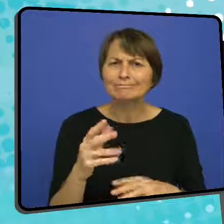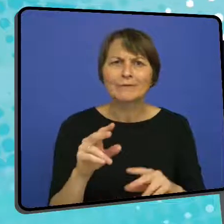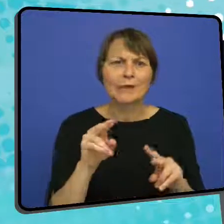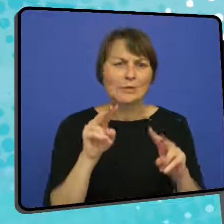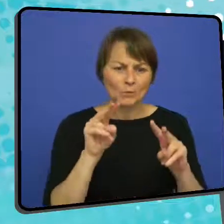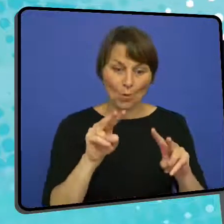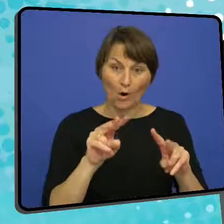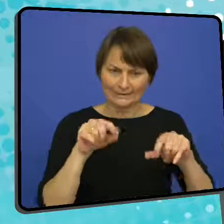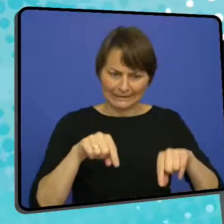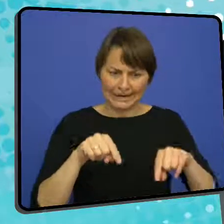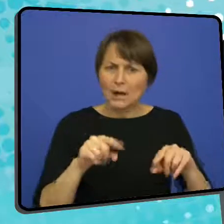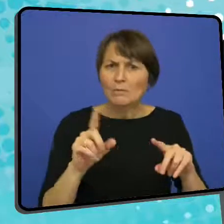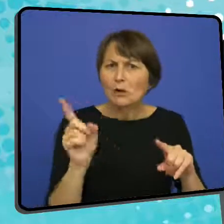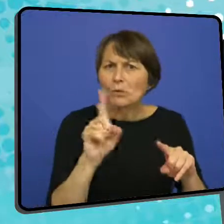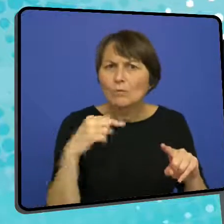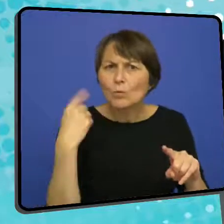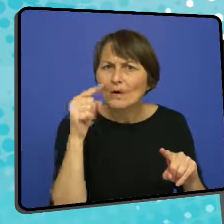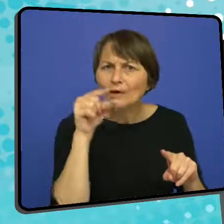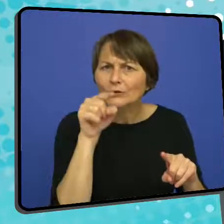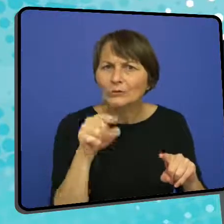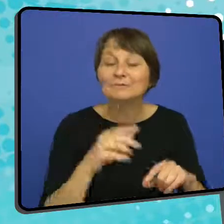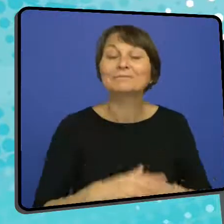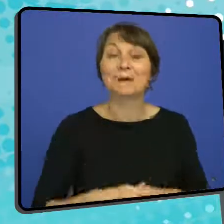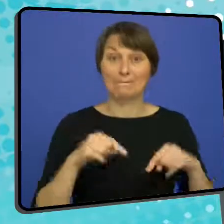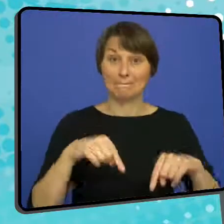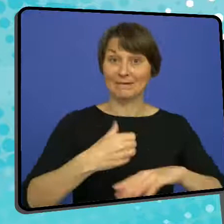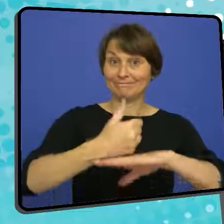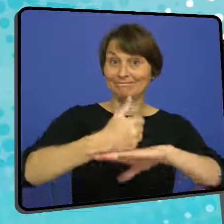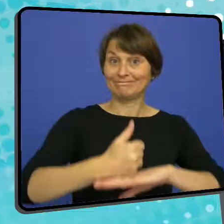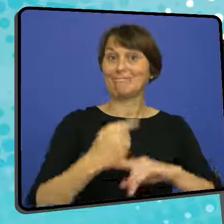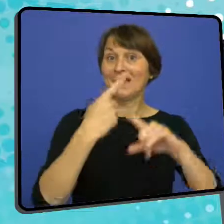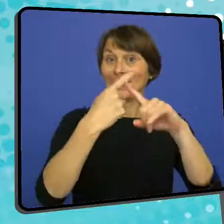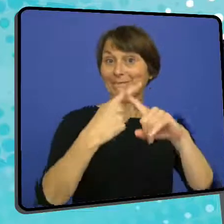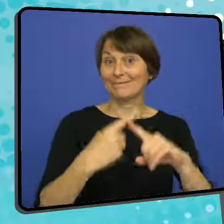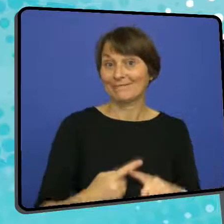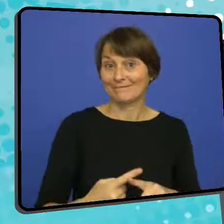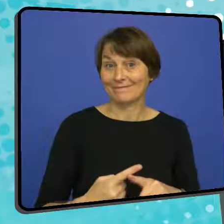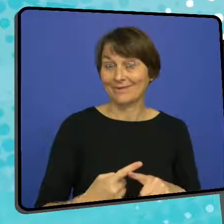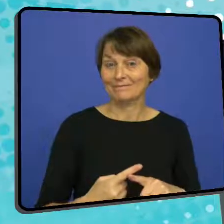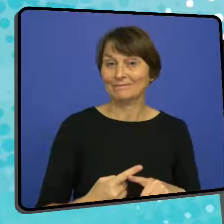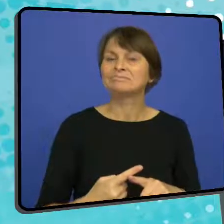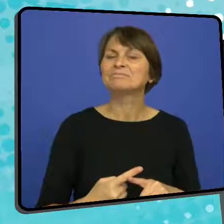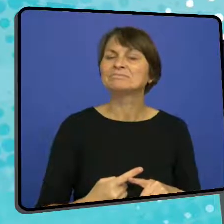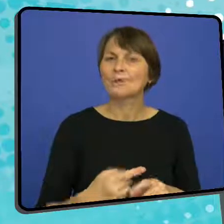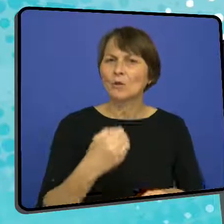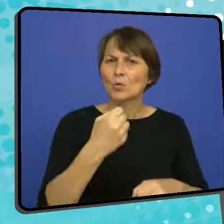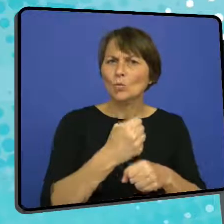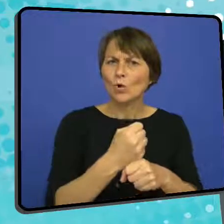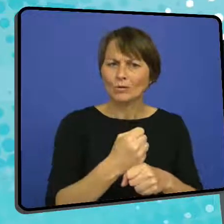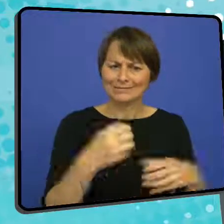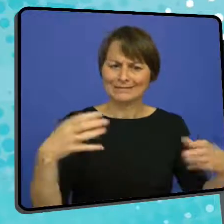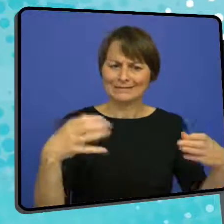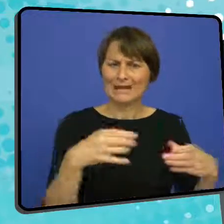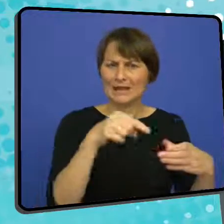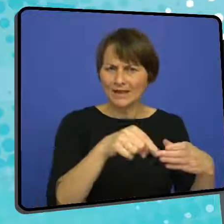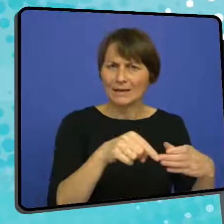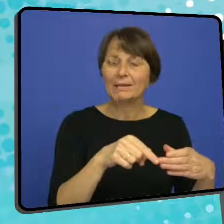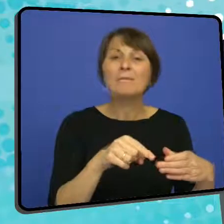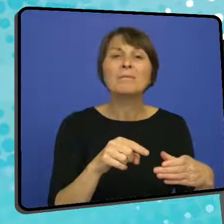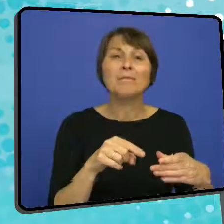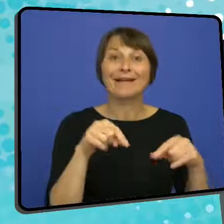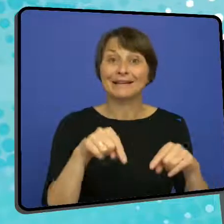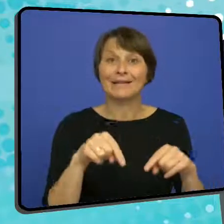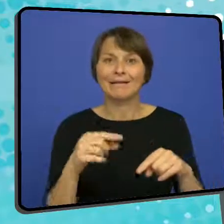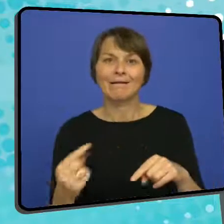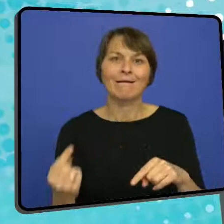Oh, yeah, sure. Yes, I'm based in Amsterdam. So I work with a team in Seattle, in London, and